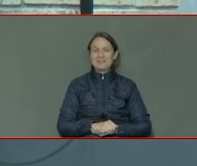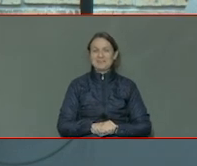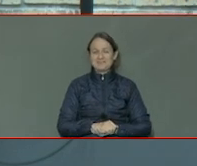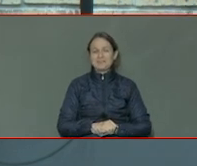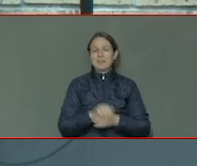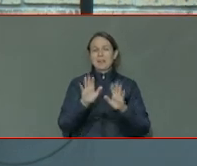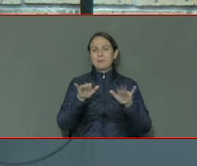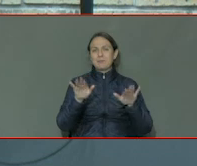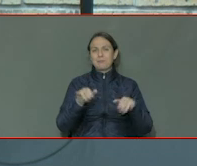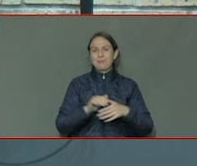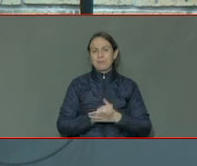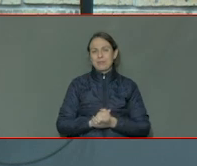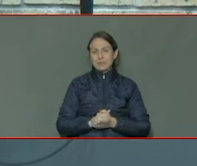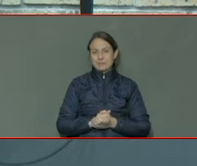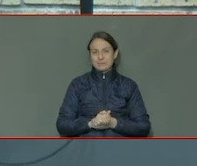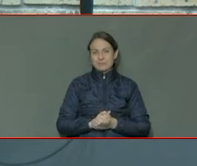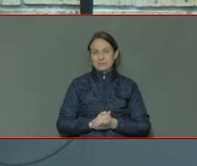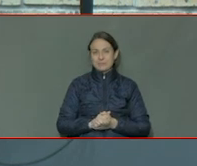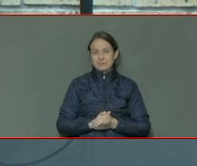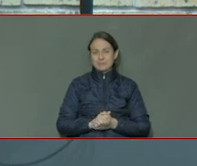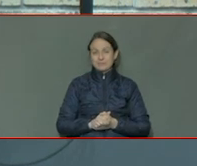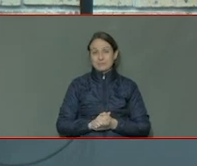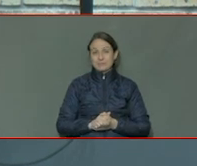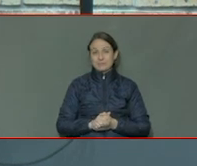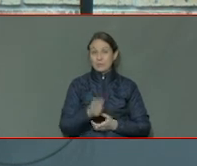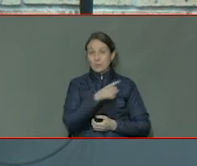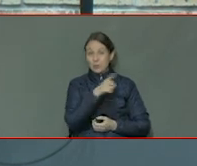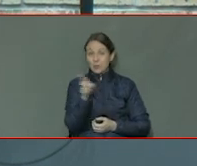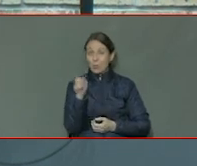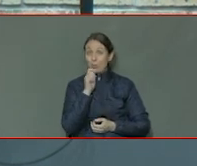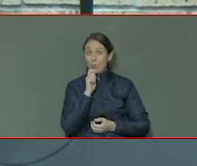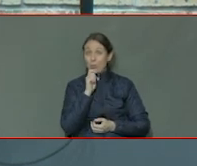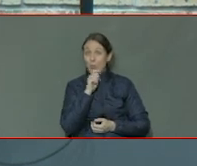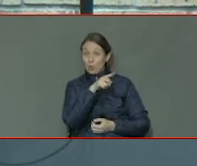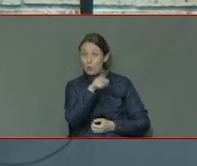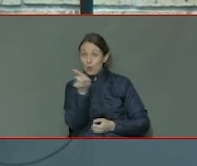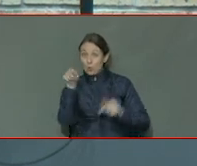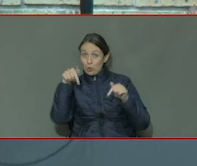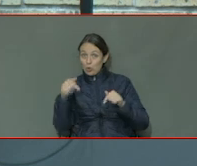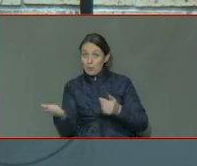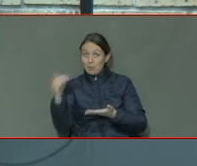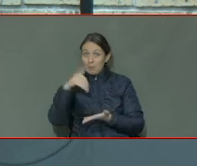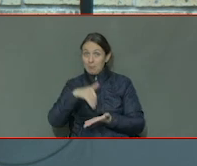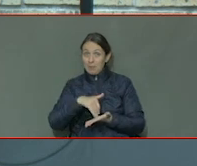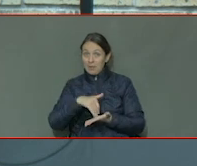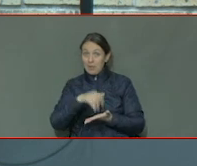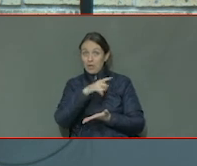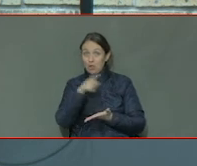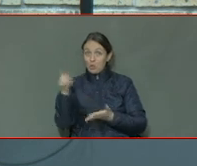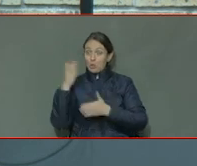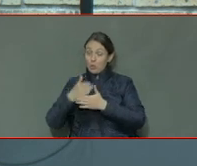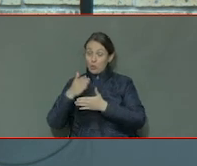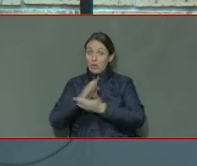Boys and girls, when you came here early this morning, you did already work, energy, and